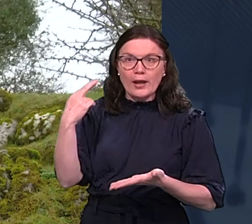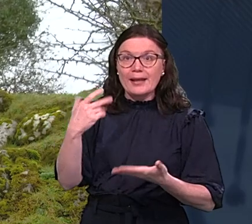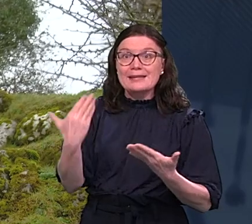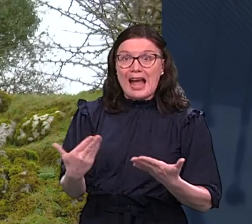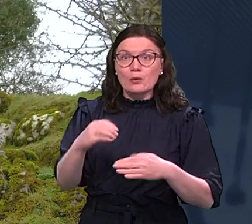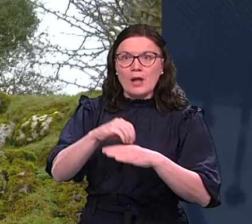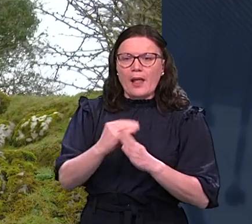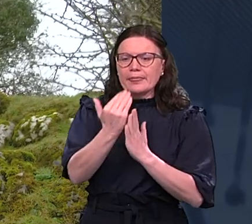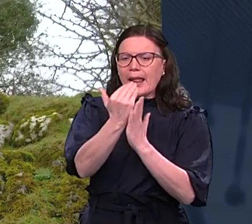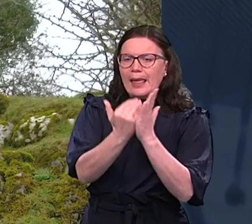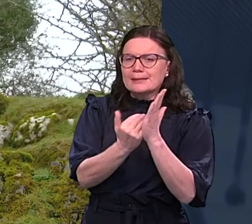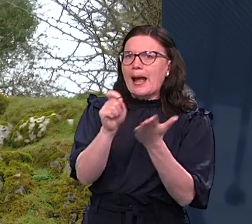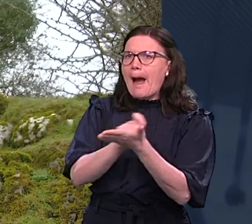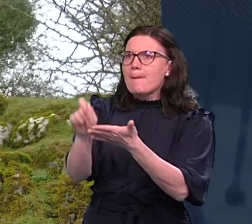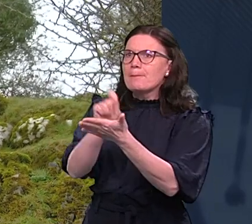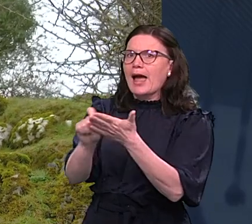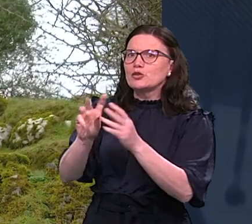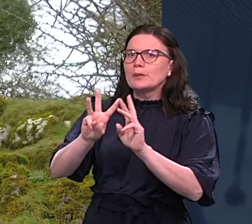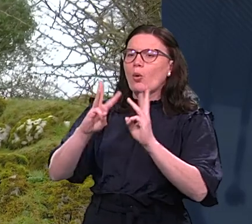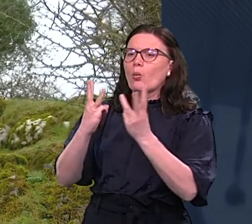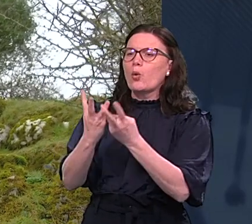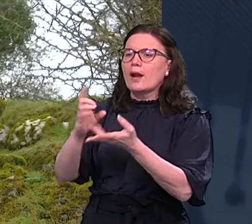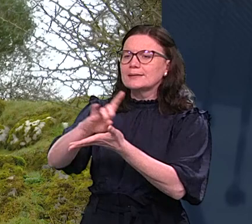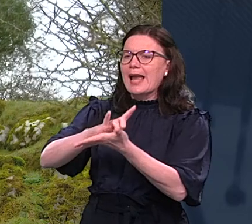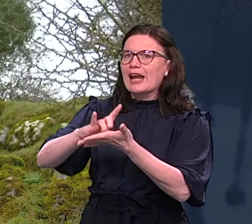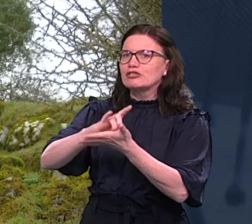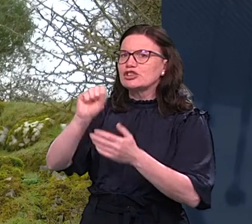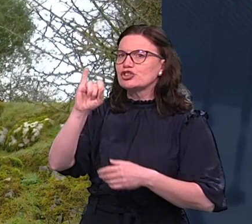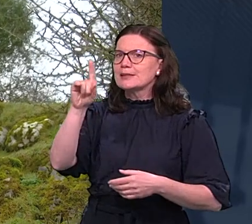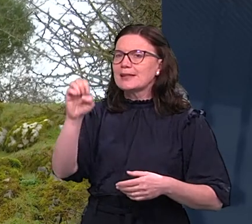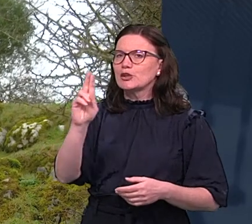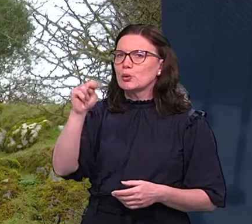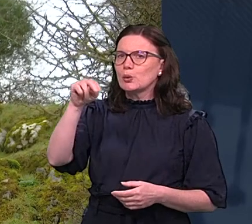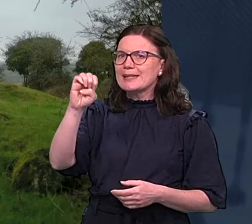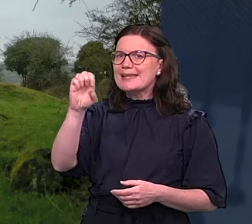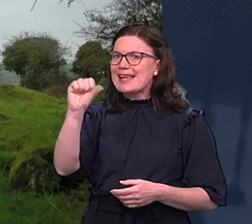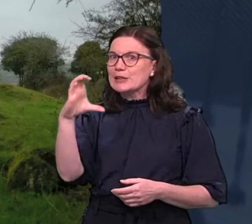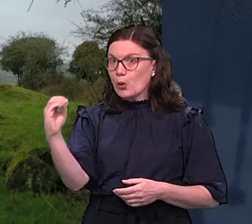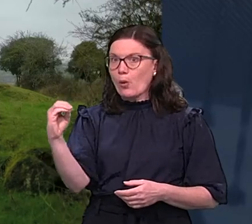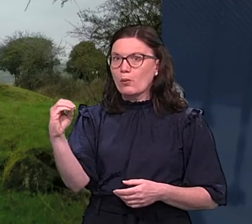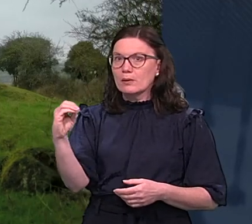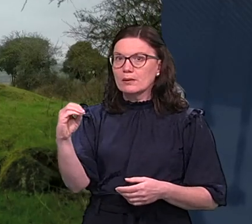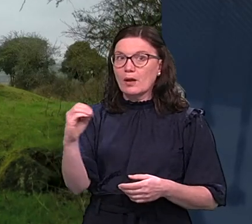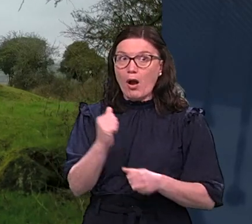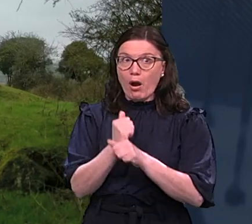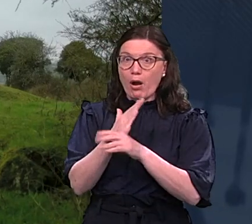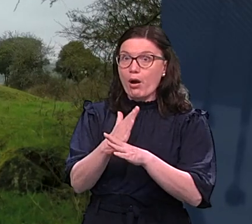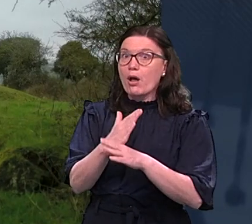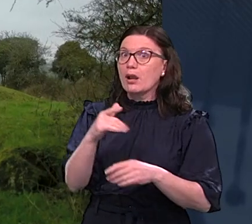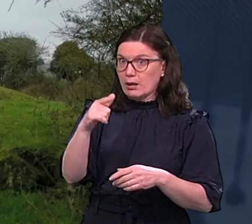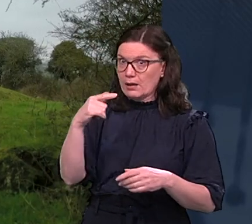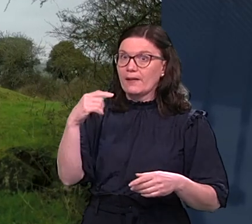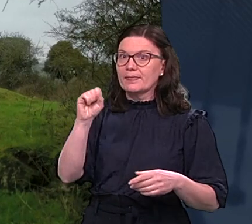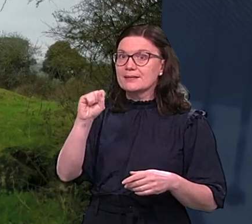list to be a World Heritage Site, a UNESCO World Heritage Site. All of the royal sites of Ireland together have been